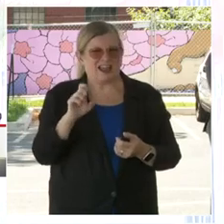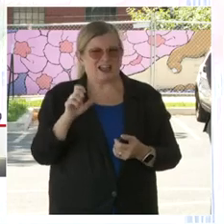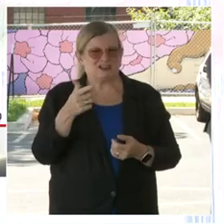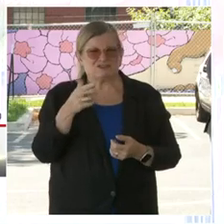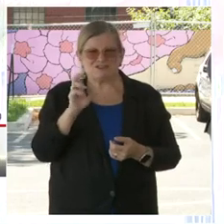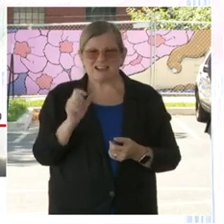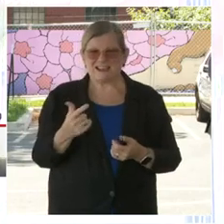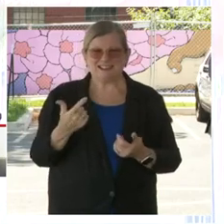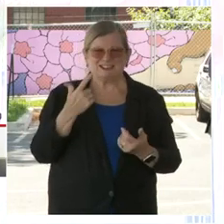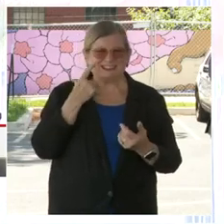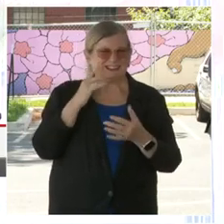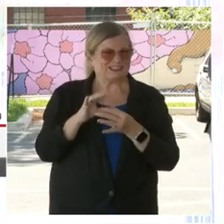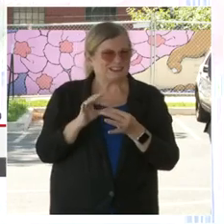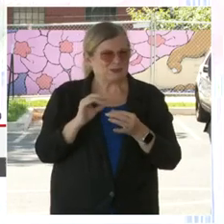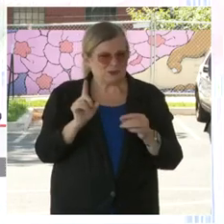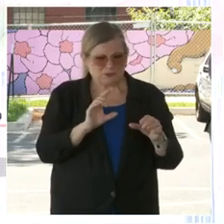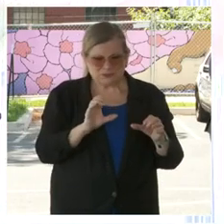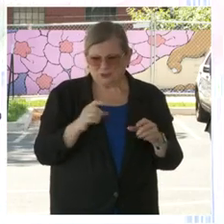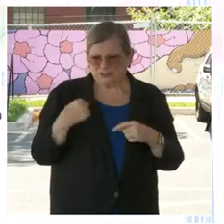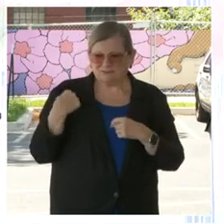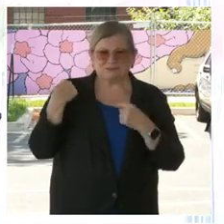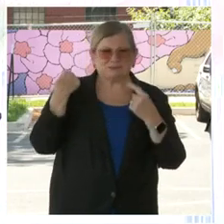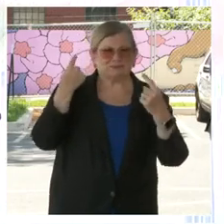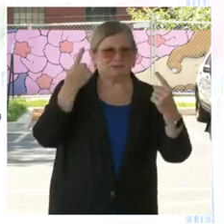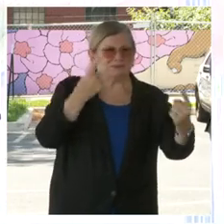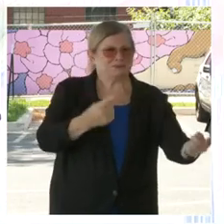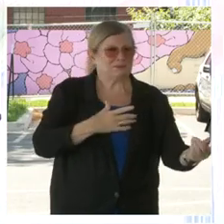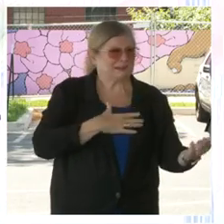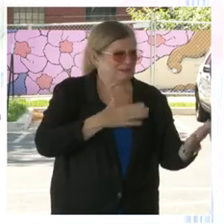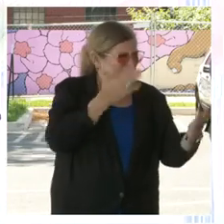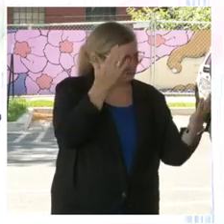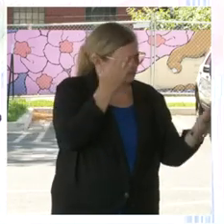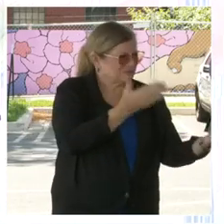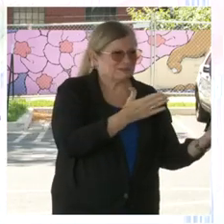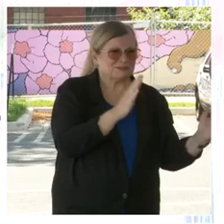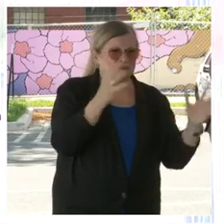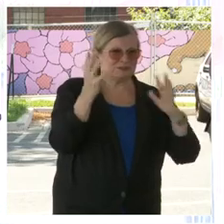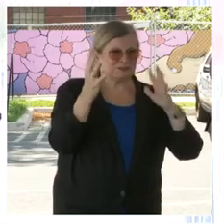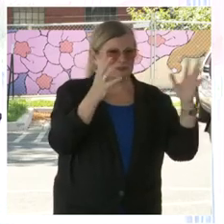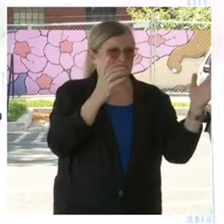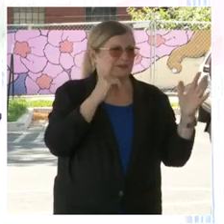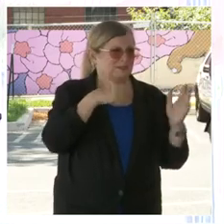we've been up to. Give Latrina and the DMPED team a big round of applause.